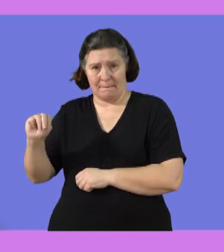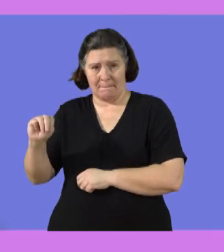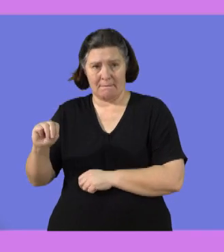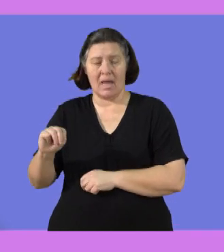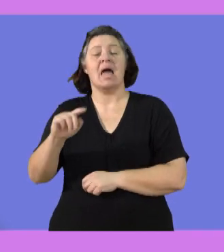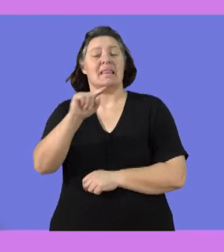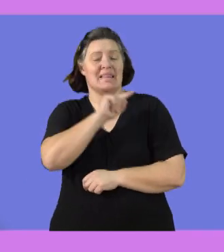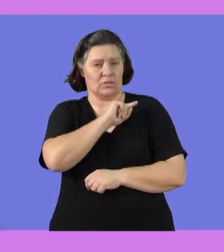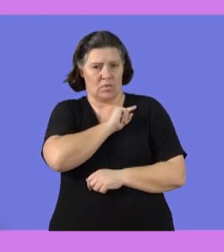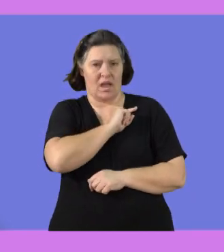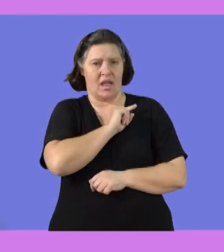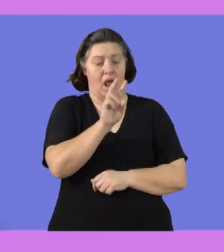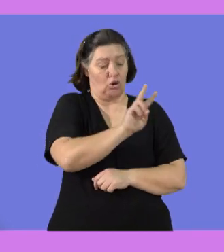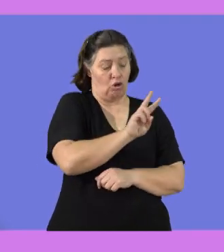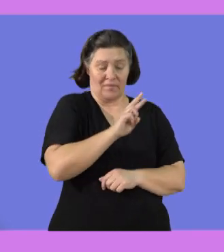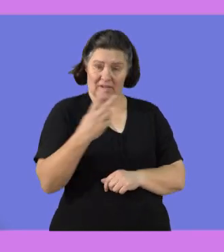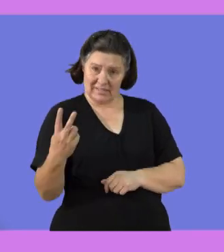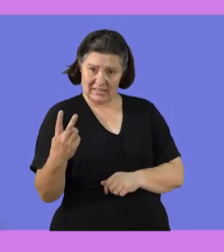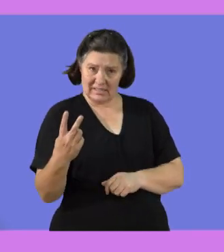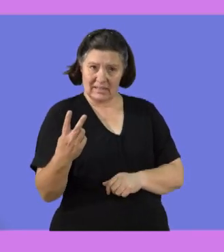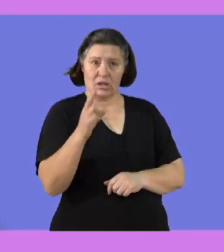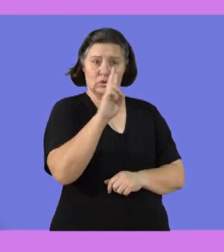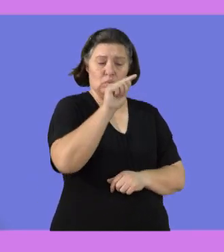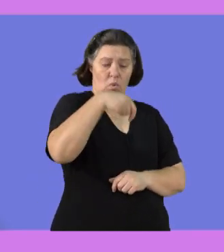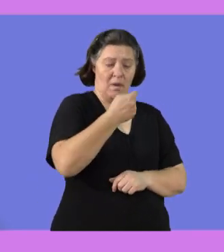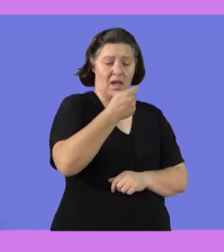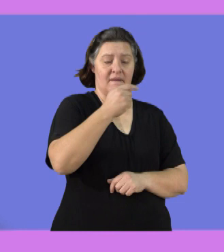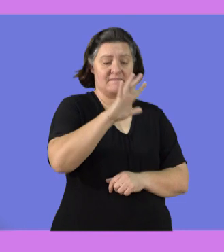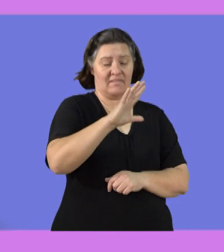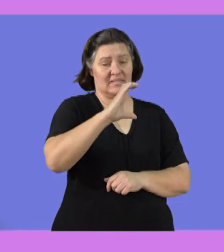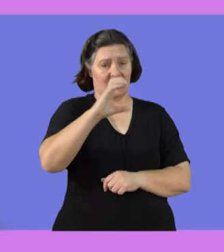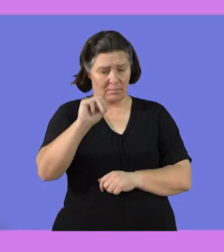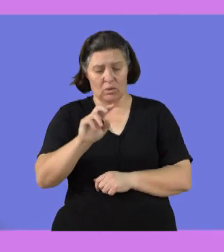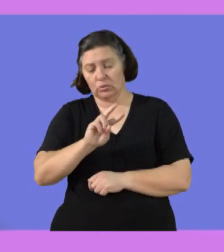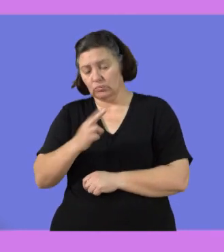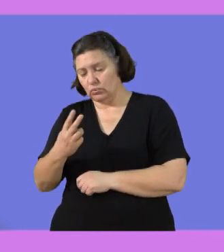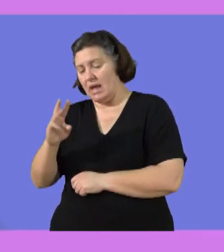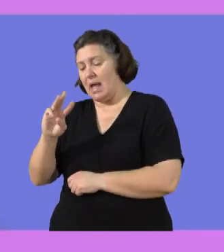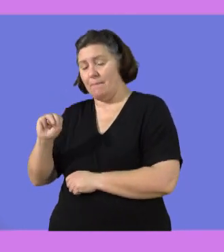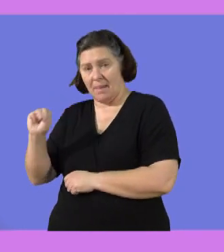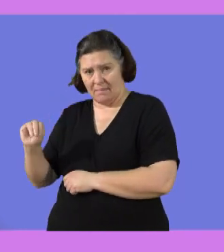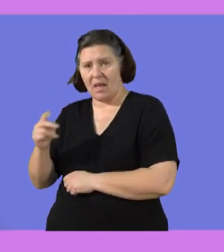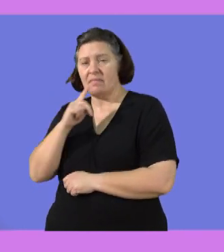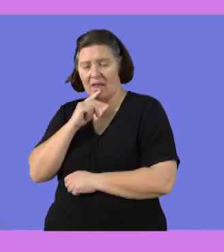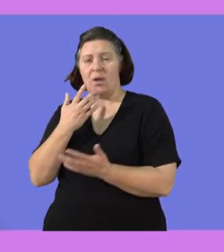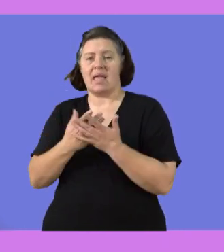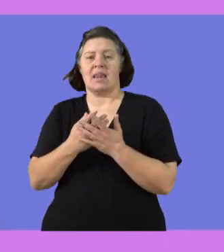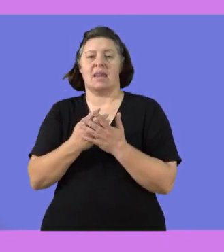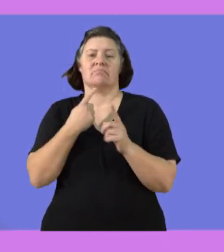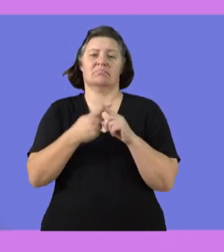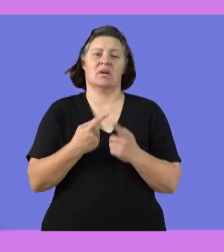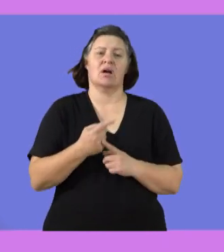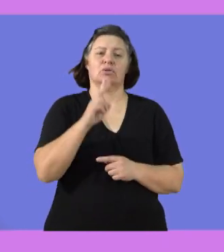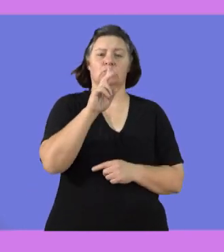millimeters, now if we need to convert 2,5 centimeters to millimeters, we will simply